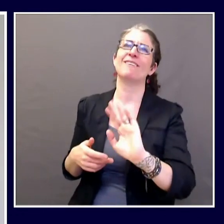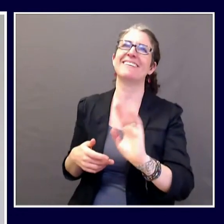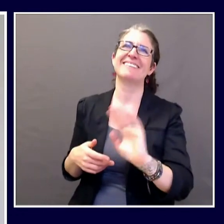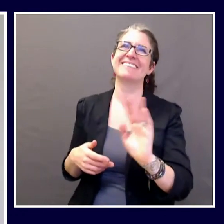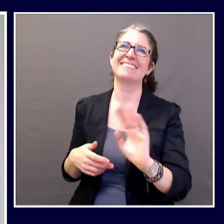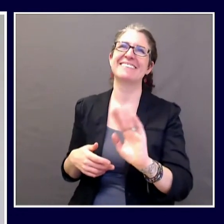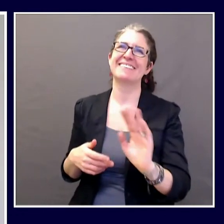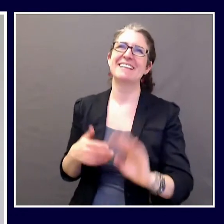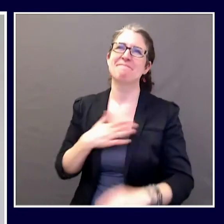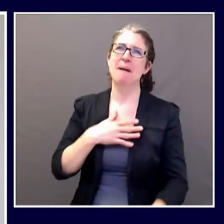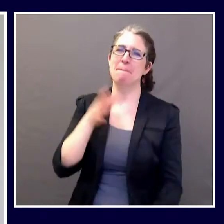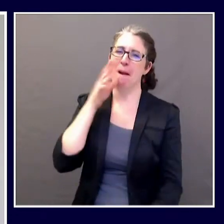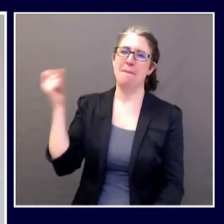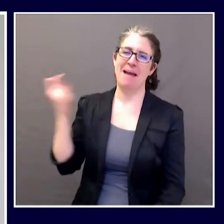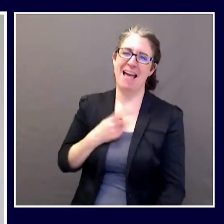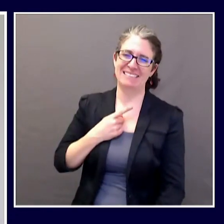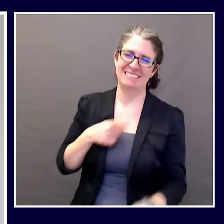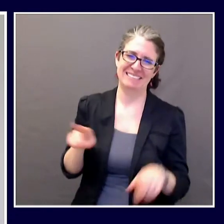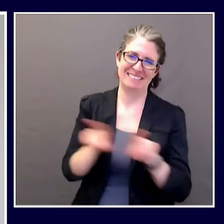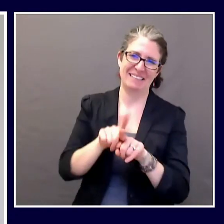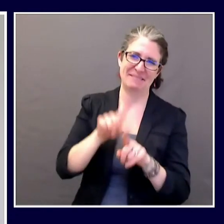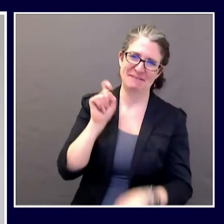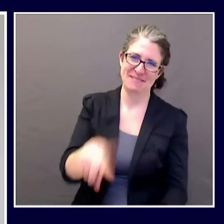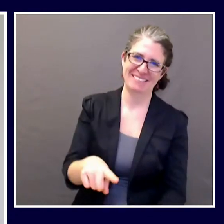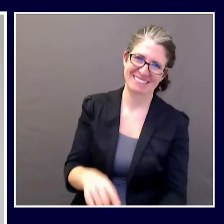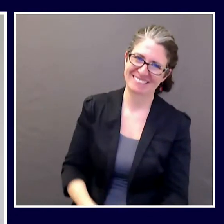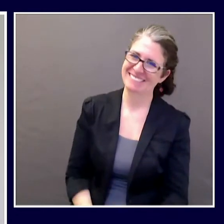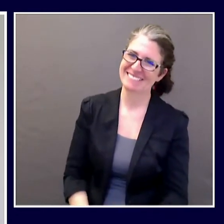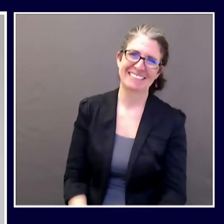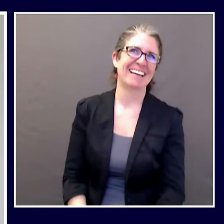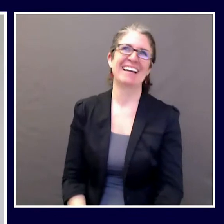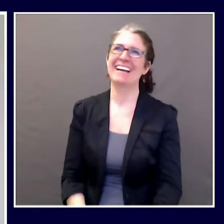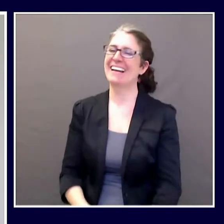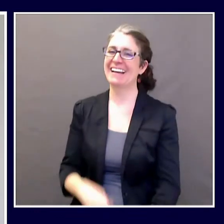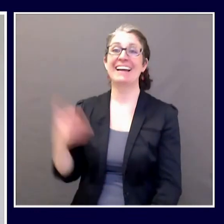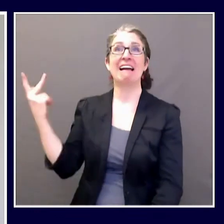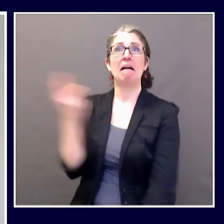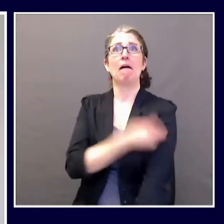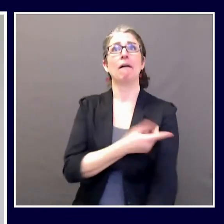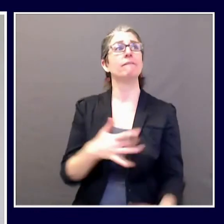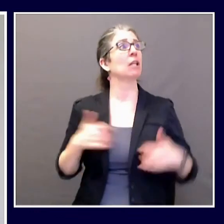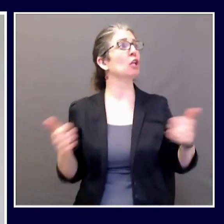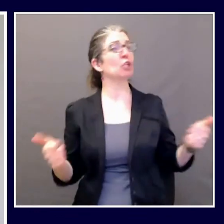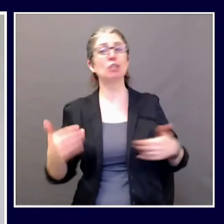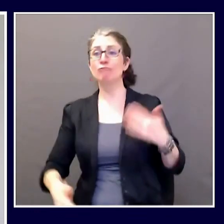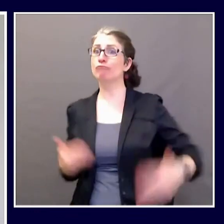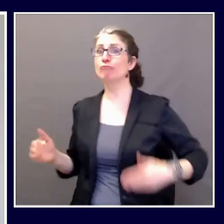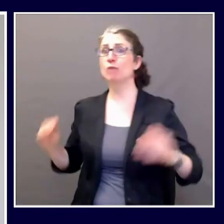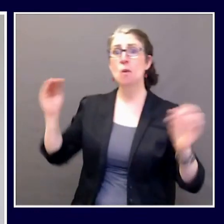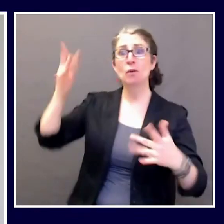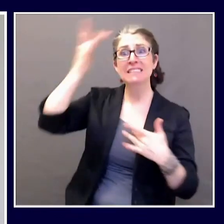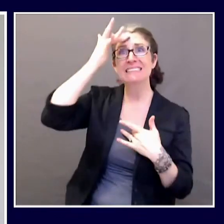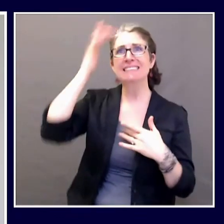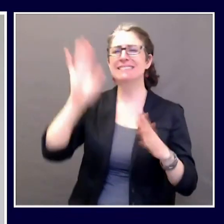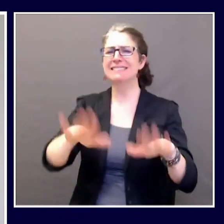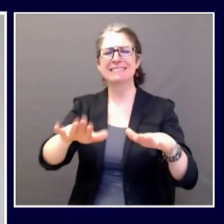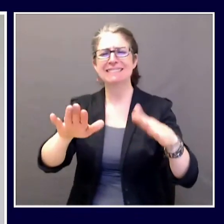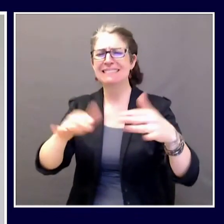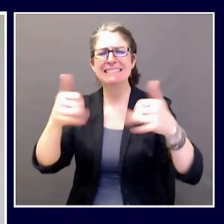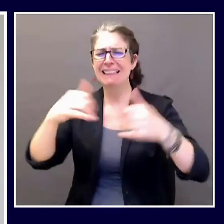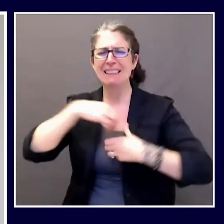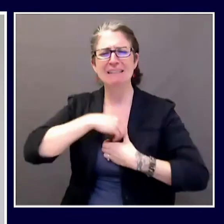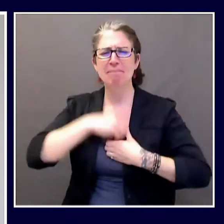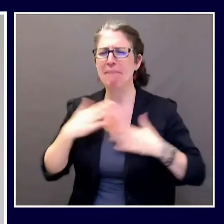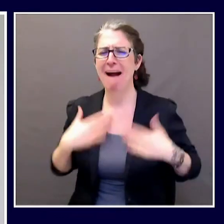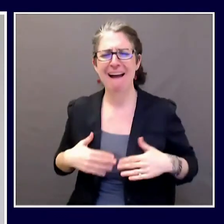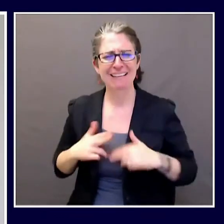either vaccine, don't worry about it. The vaccine is still working. If you do have a reaction, that's okay too. That doesn't